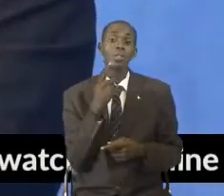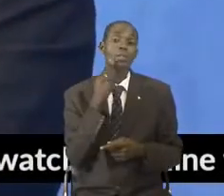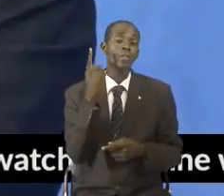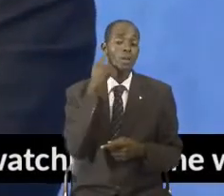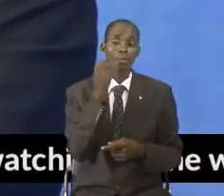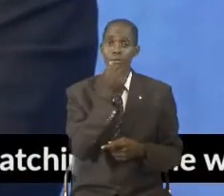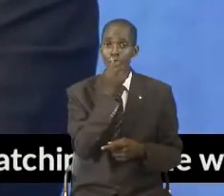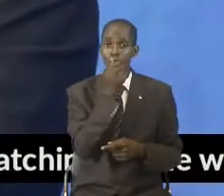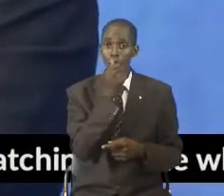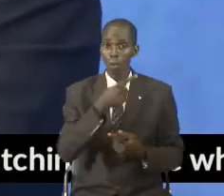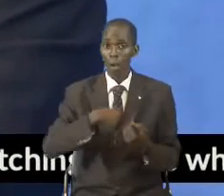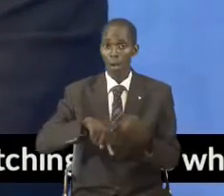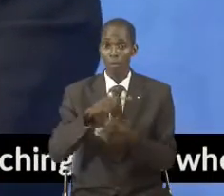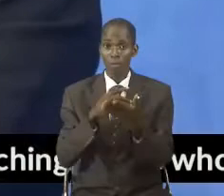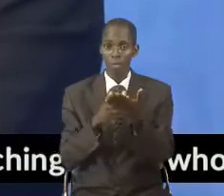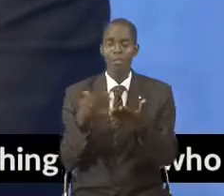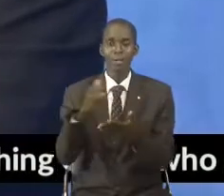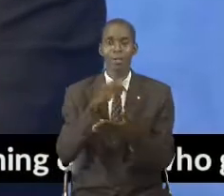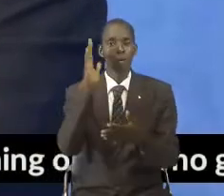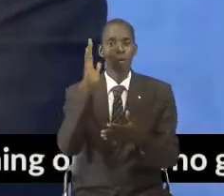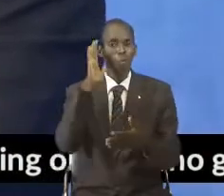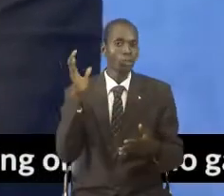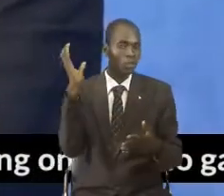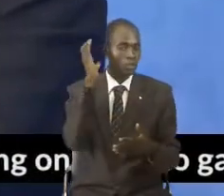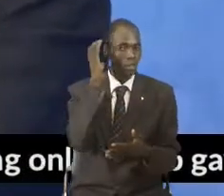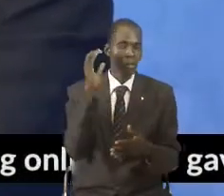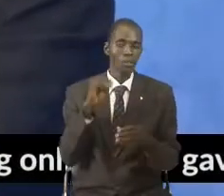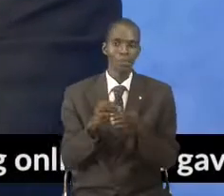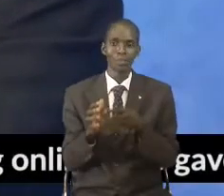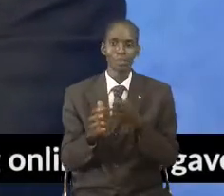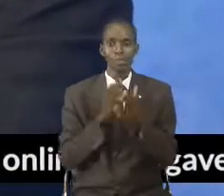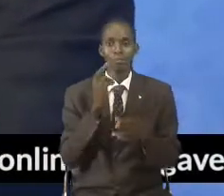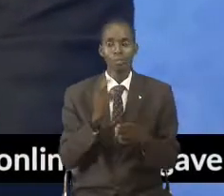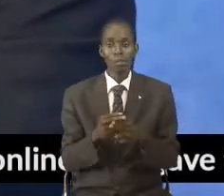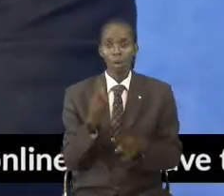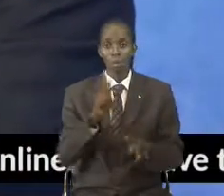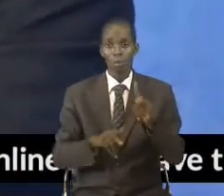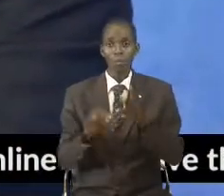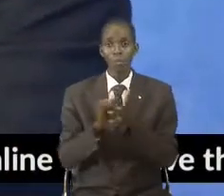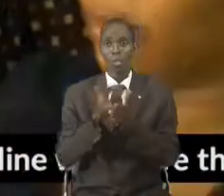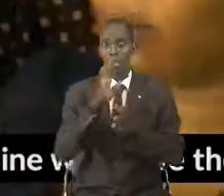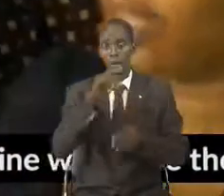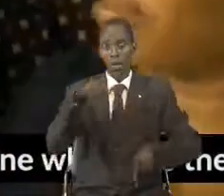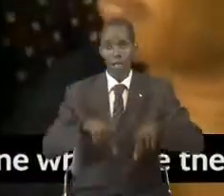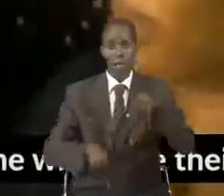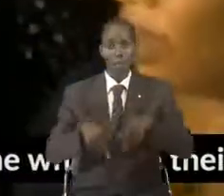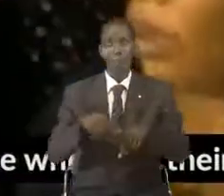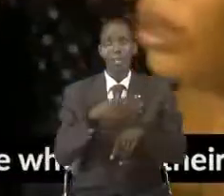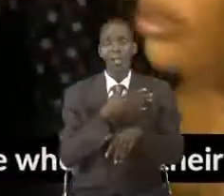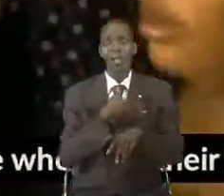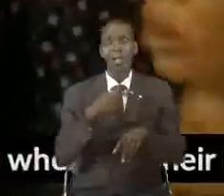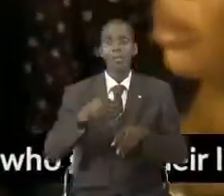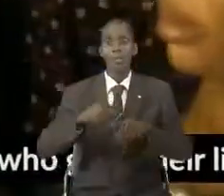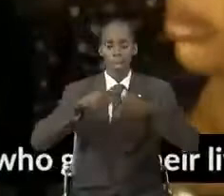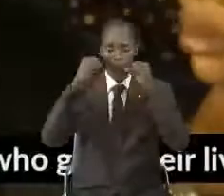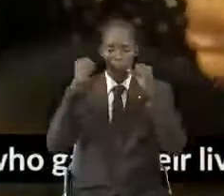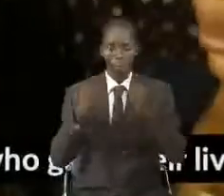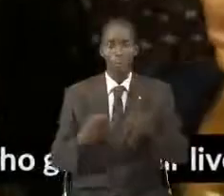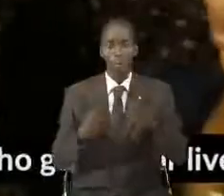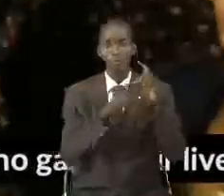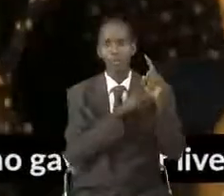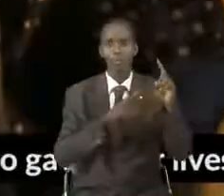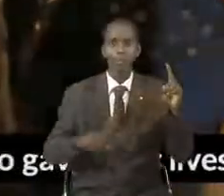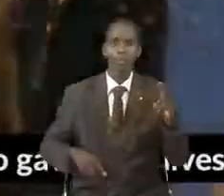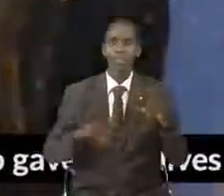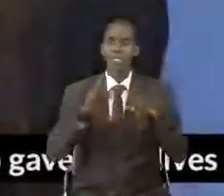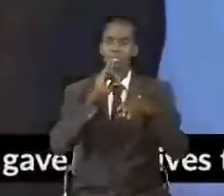see. Deaf and dumb, you speak to them, they will hear. And in do so, a